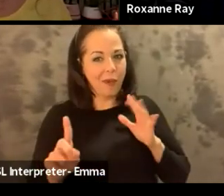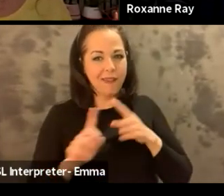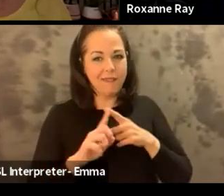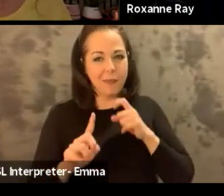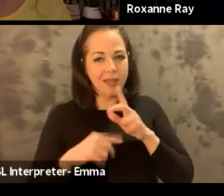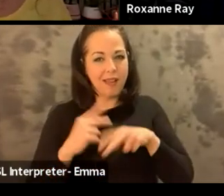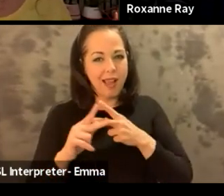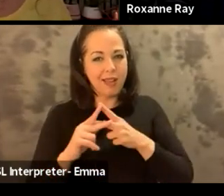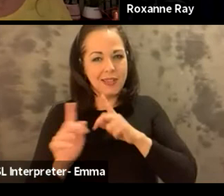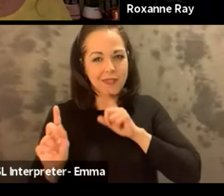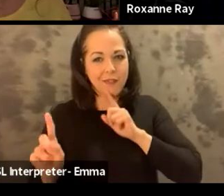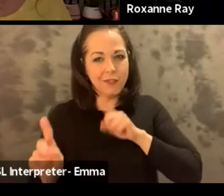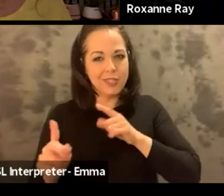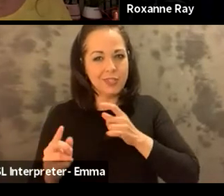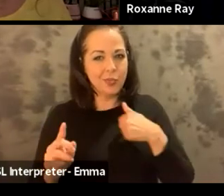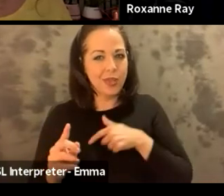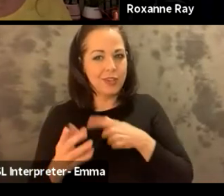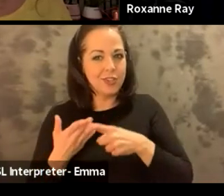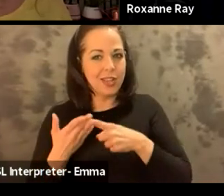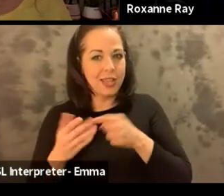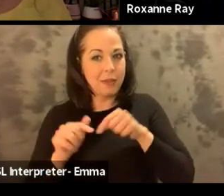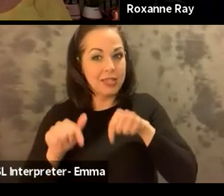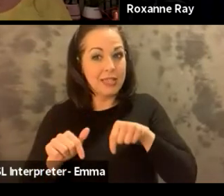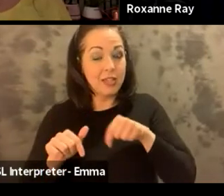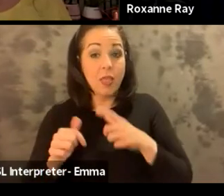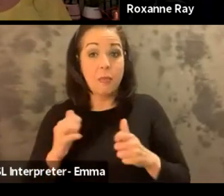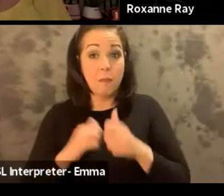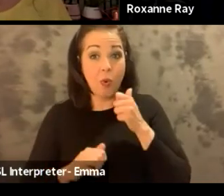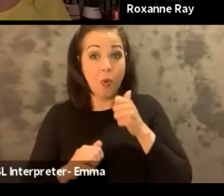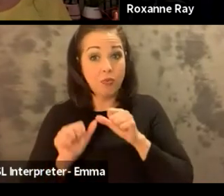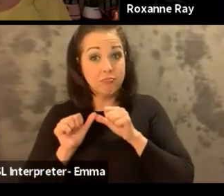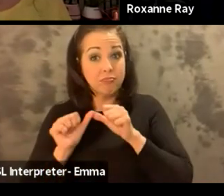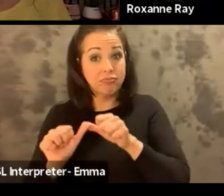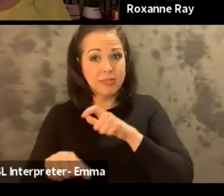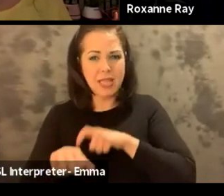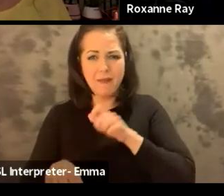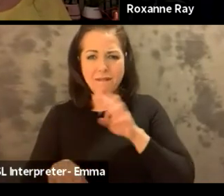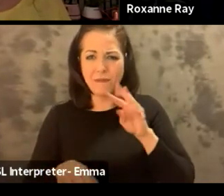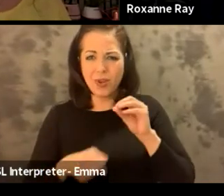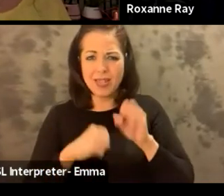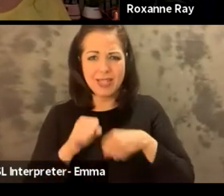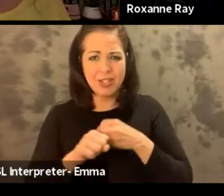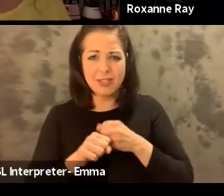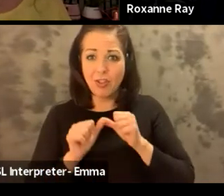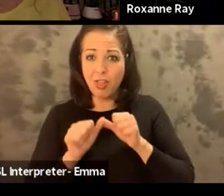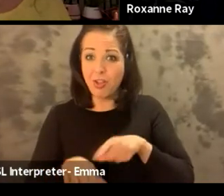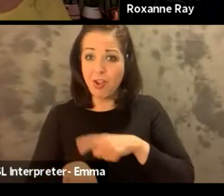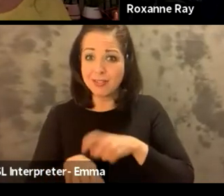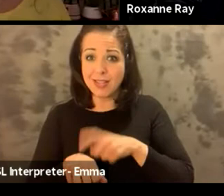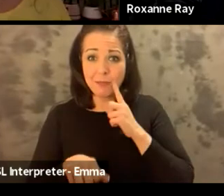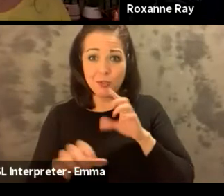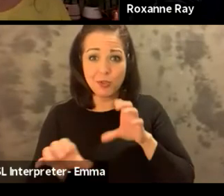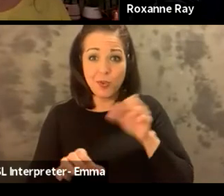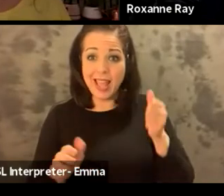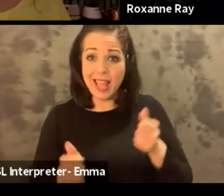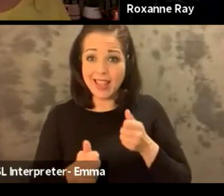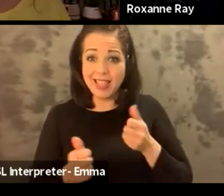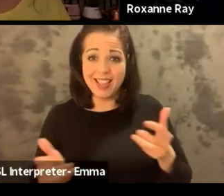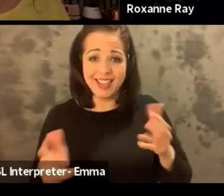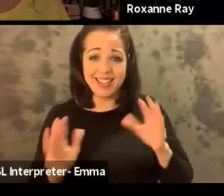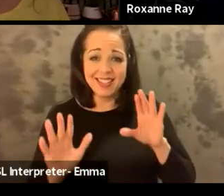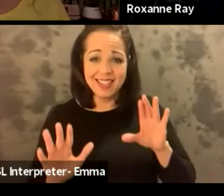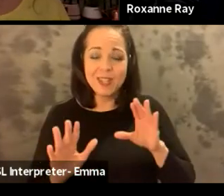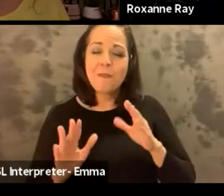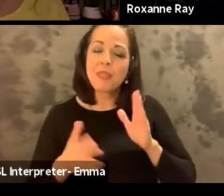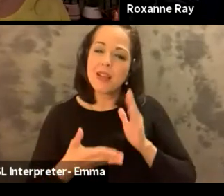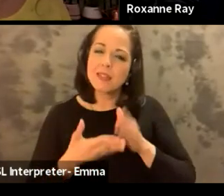we're talking about here, because the longer that I did this, I mean, 40 years is a really long time to do anything. I stopped